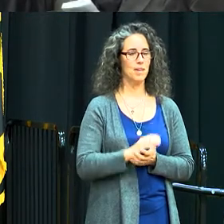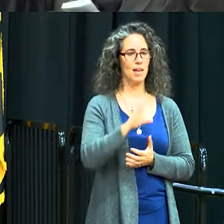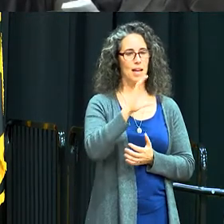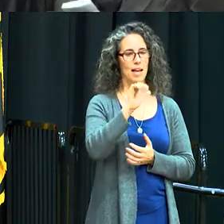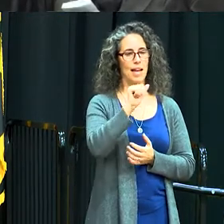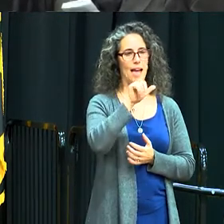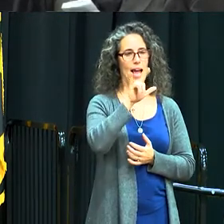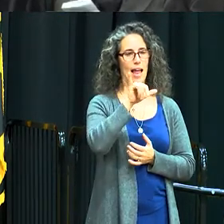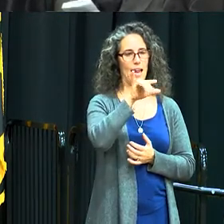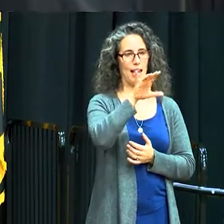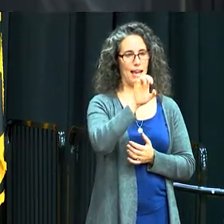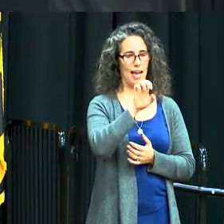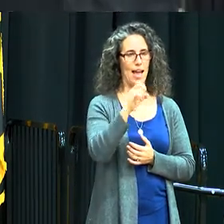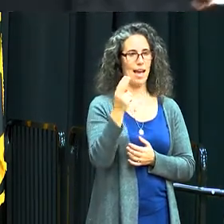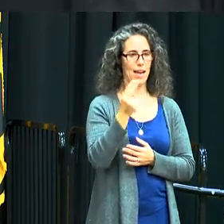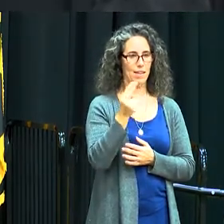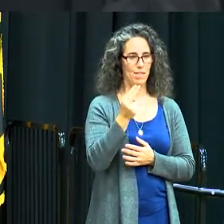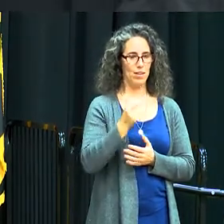Callie N. Henningfeld.